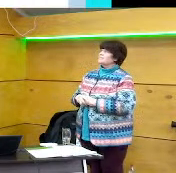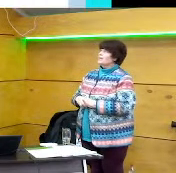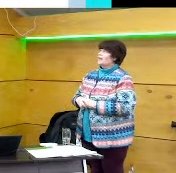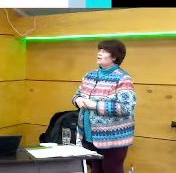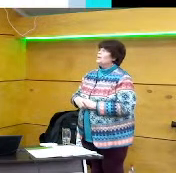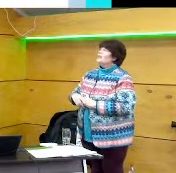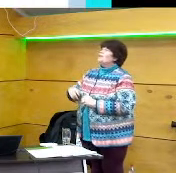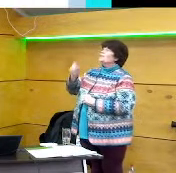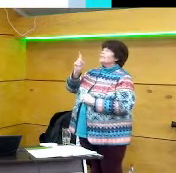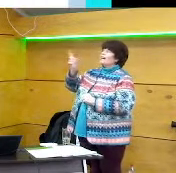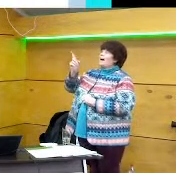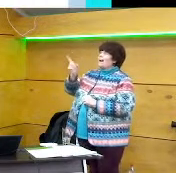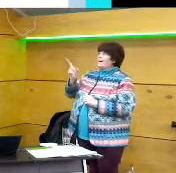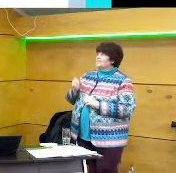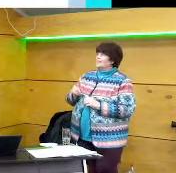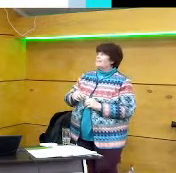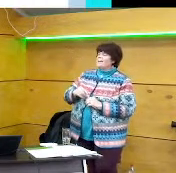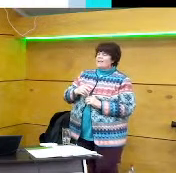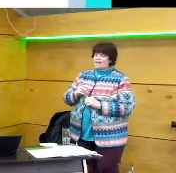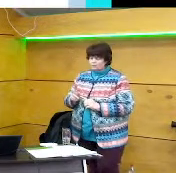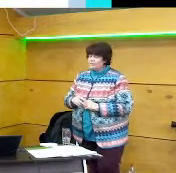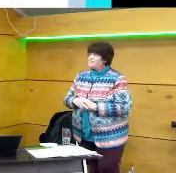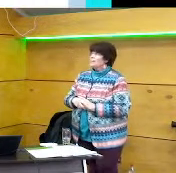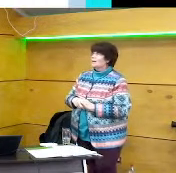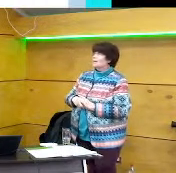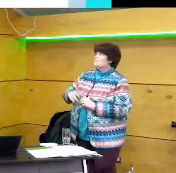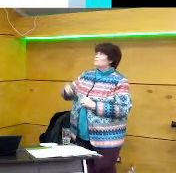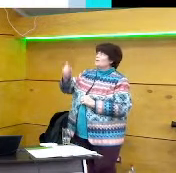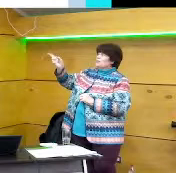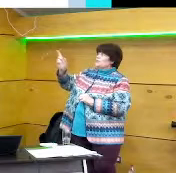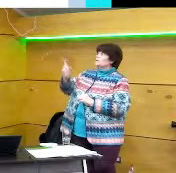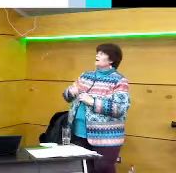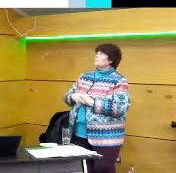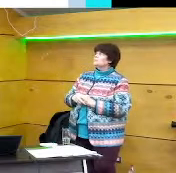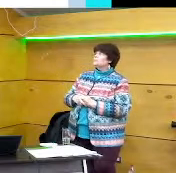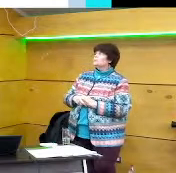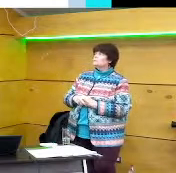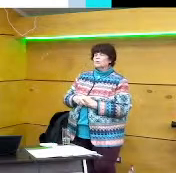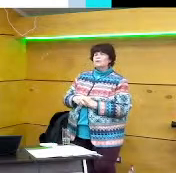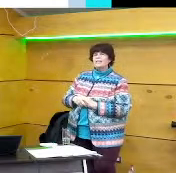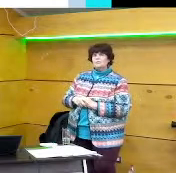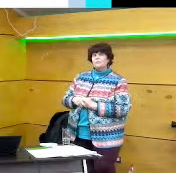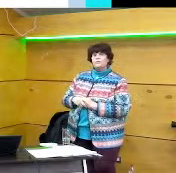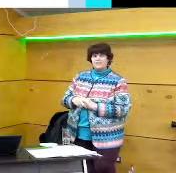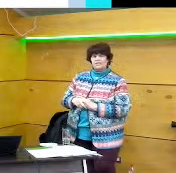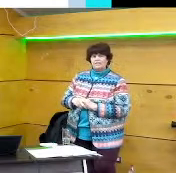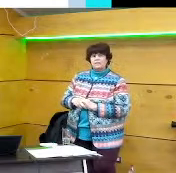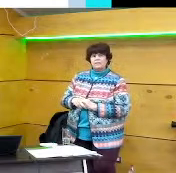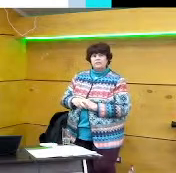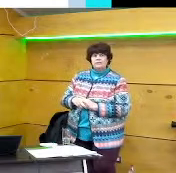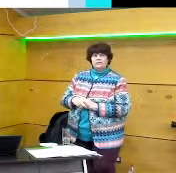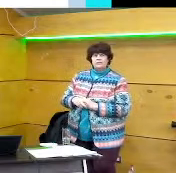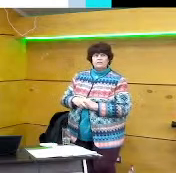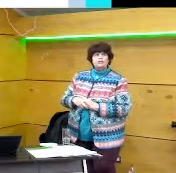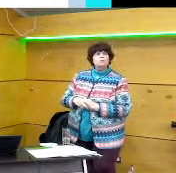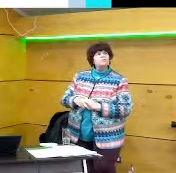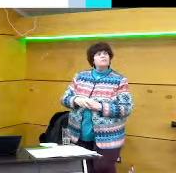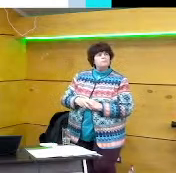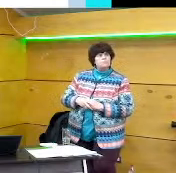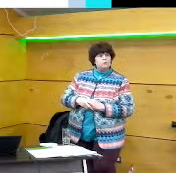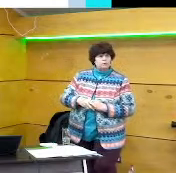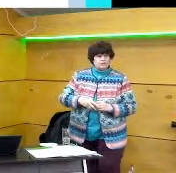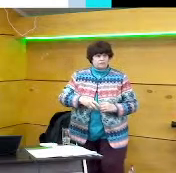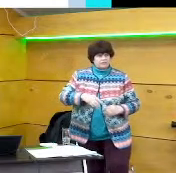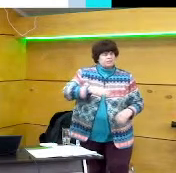and this time you're going to highlight every time you come to a word that you think shows